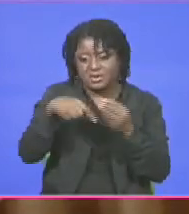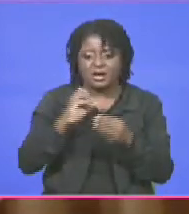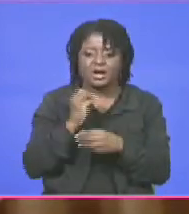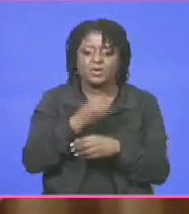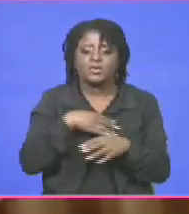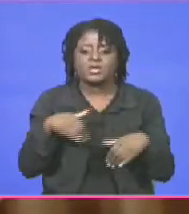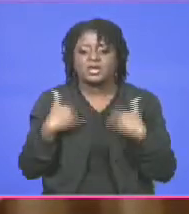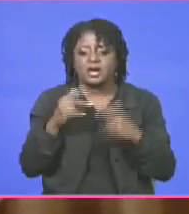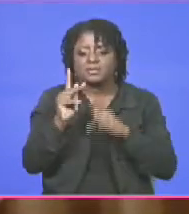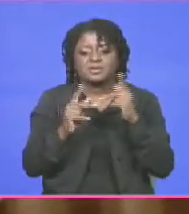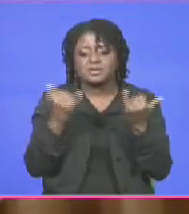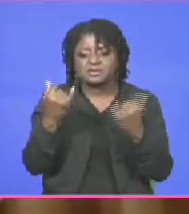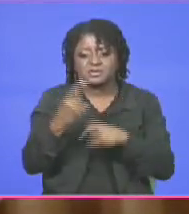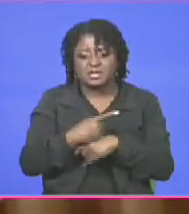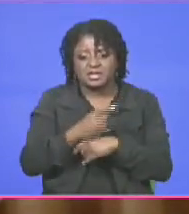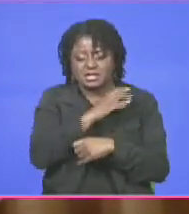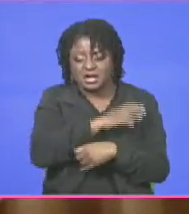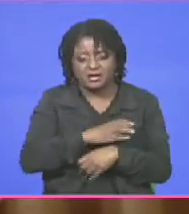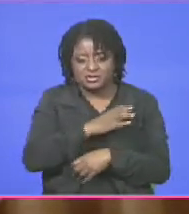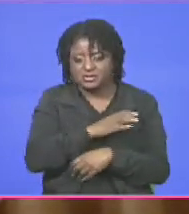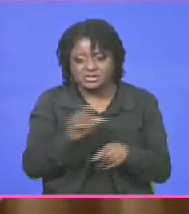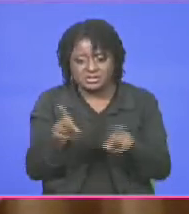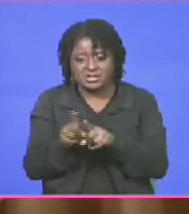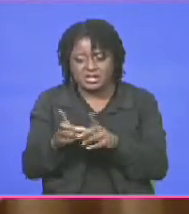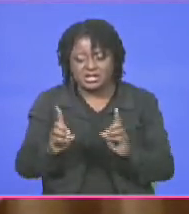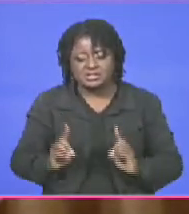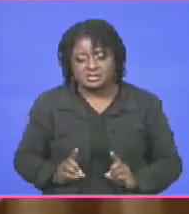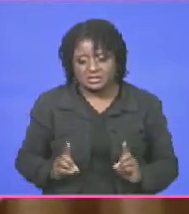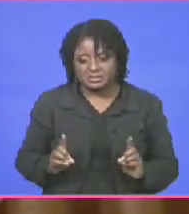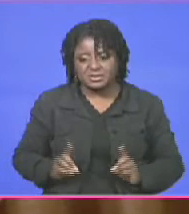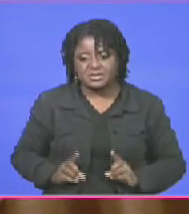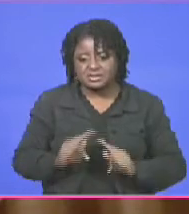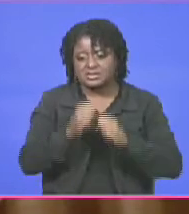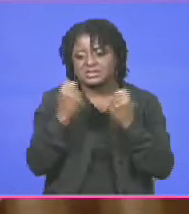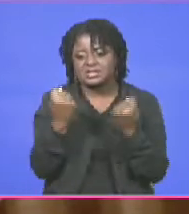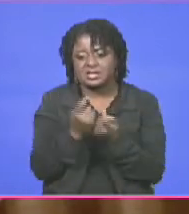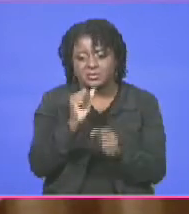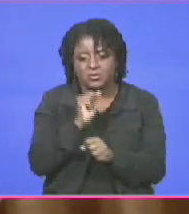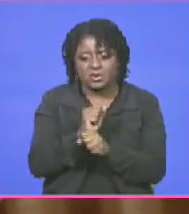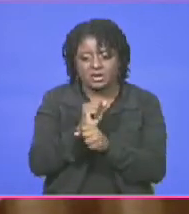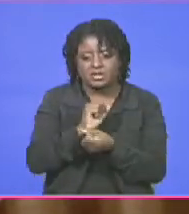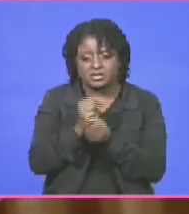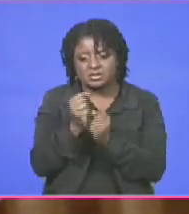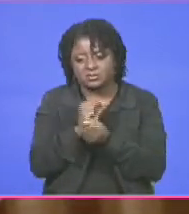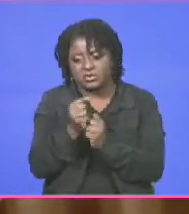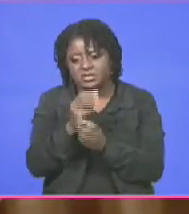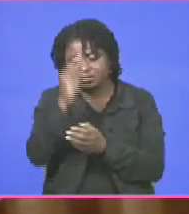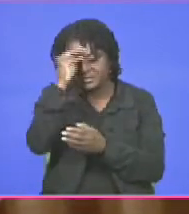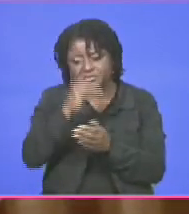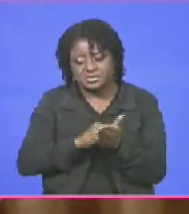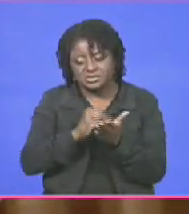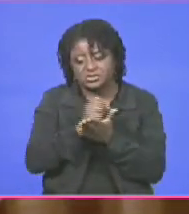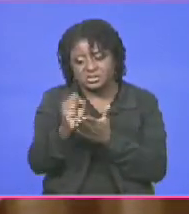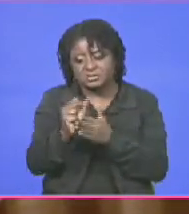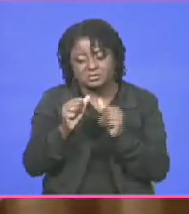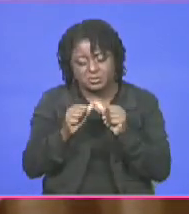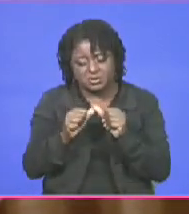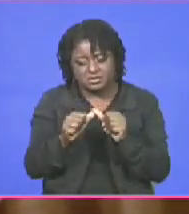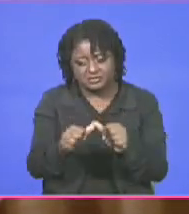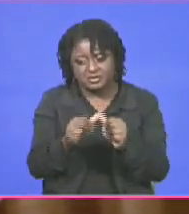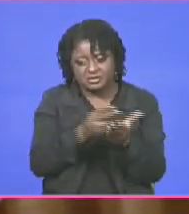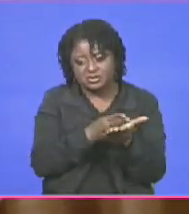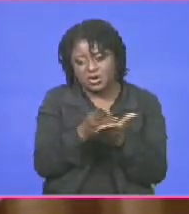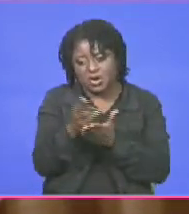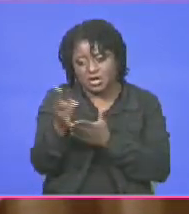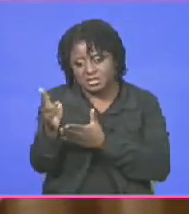people today. Characteristics such as discipline, teamwork, sportsmanship, perseverance,